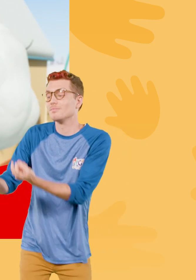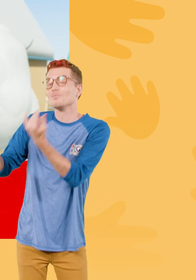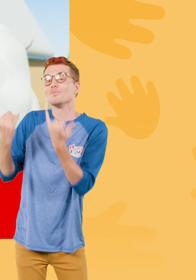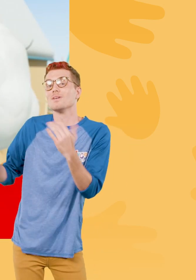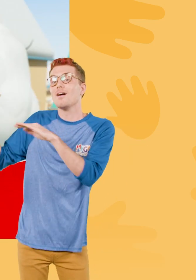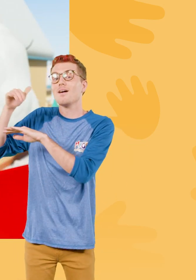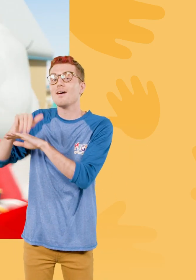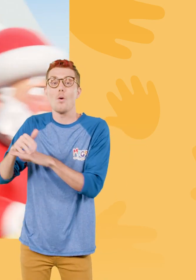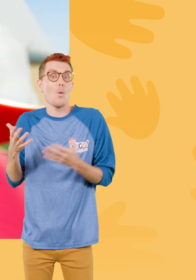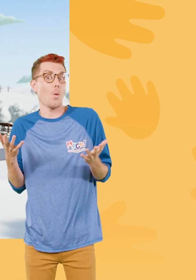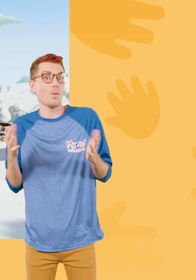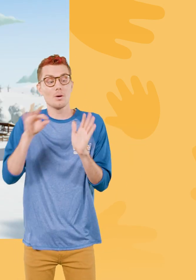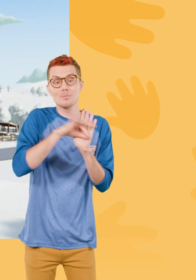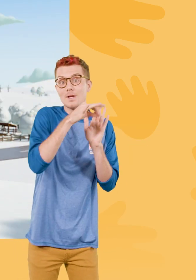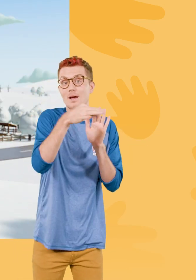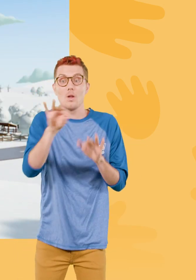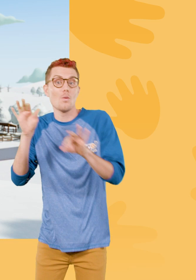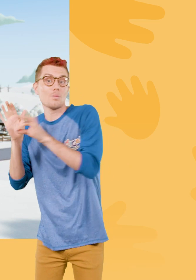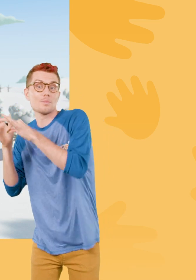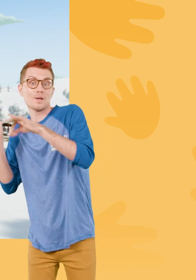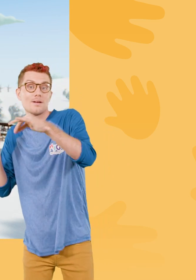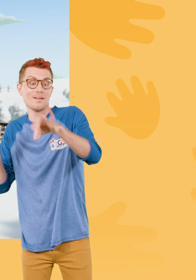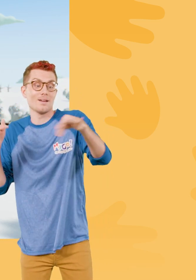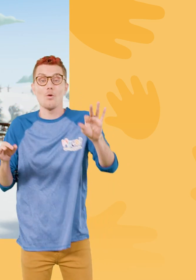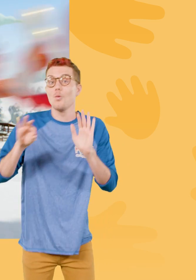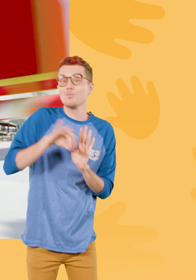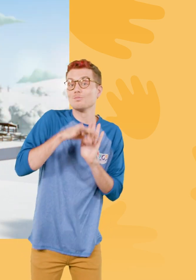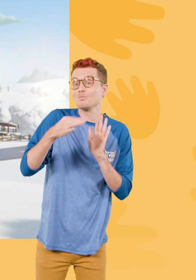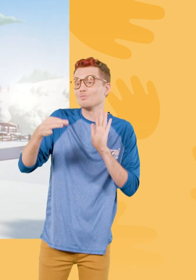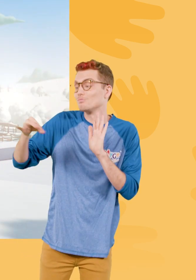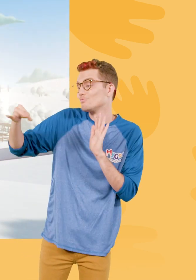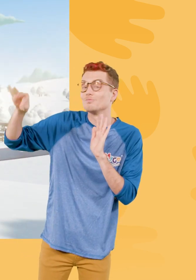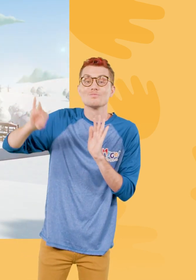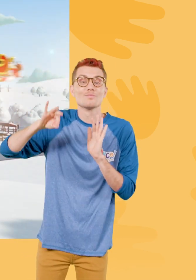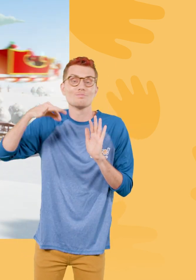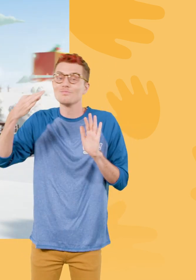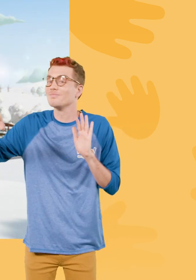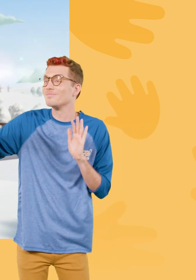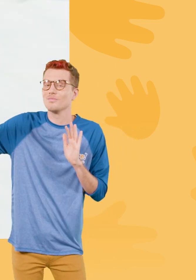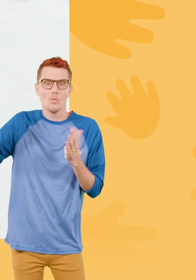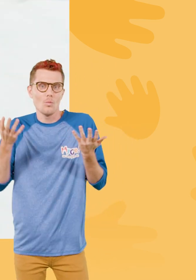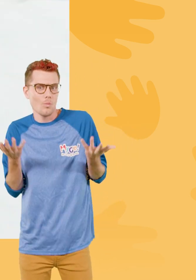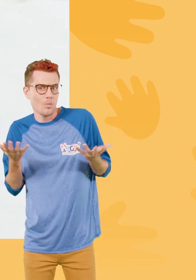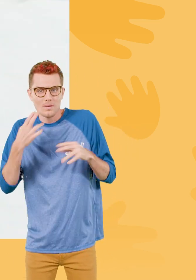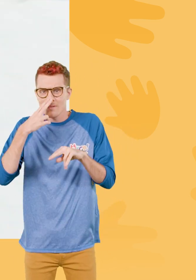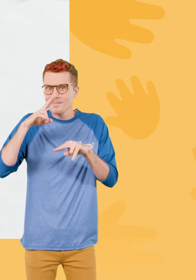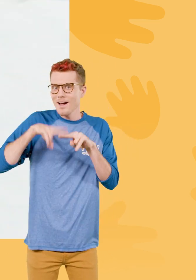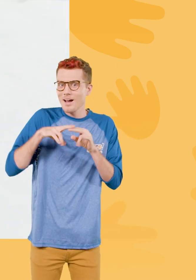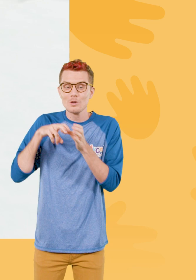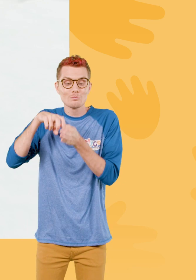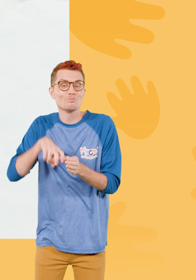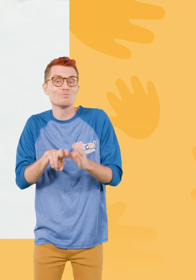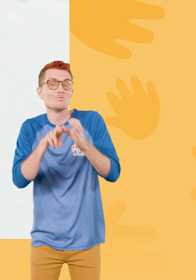song tonight. Oh, jingle bells, jingle bells, jingle all the way. Oh,